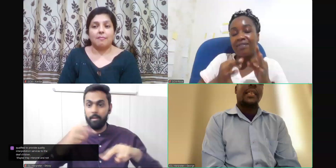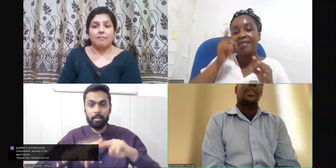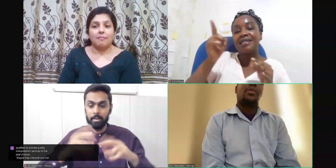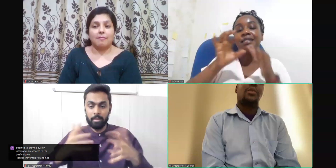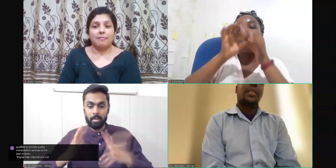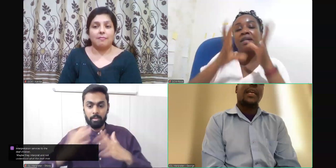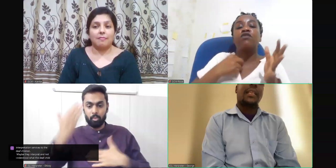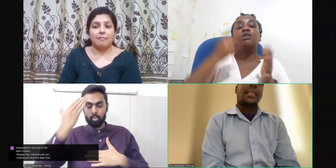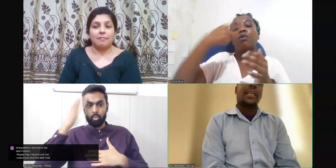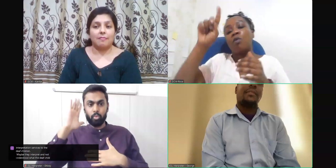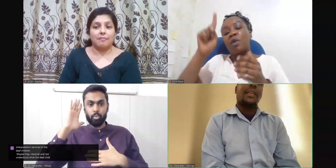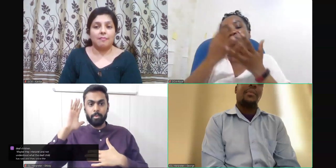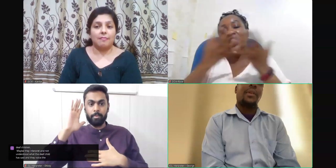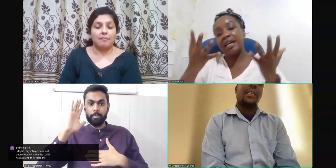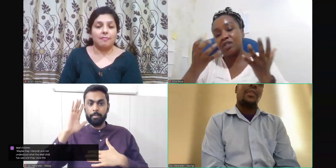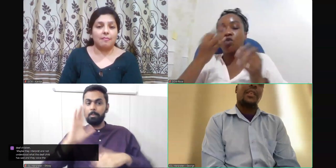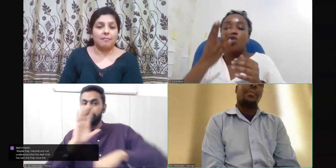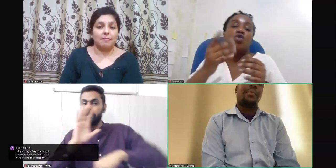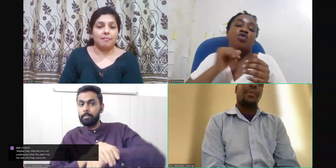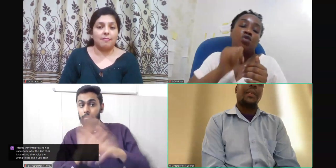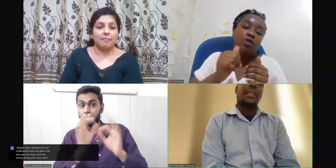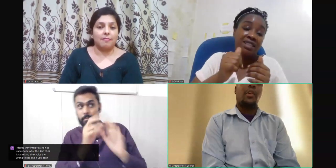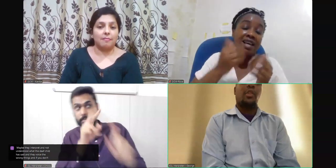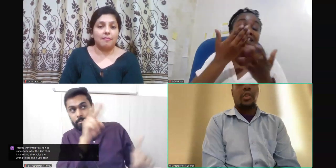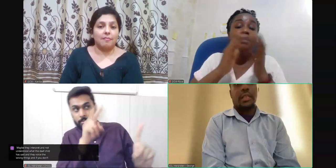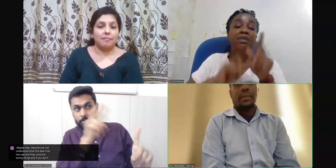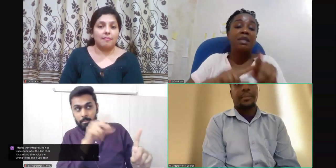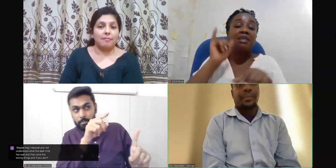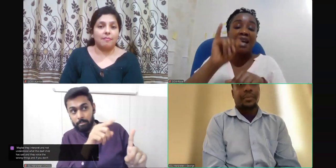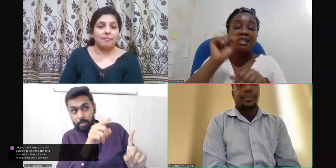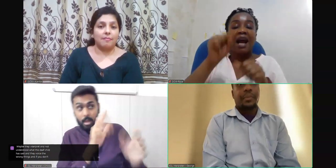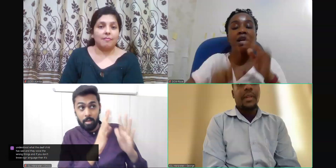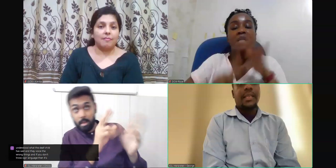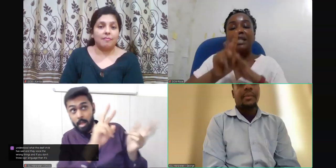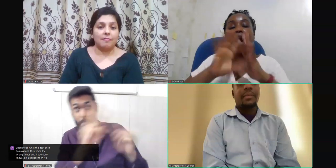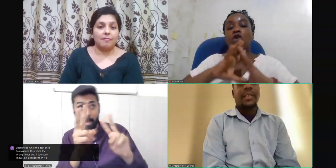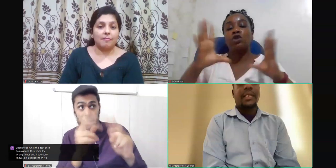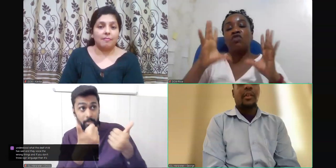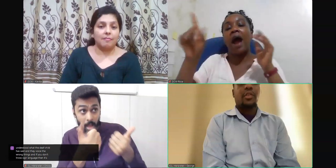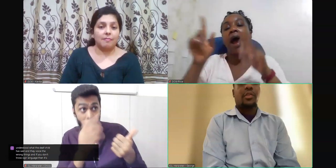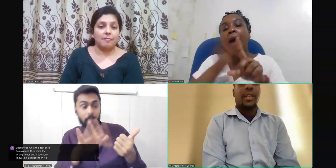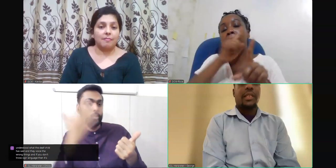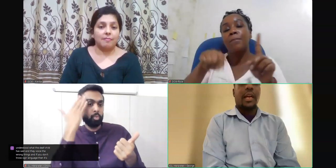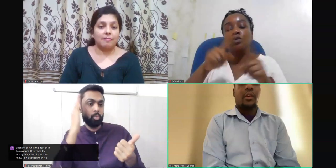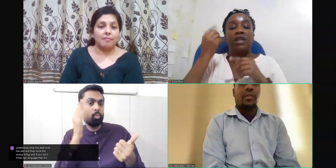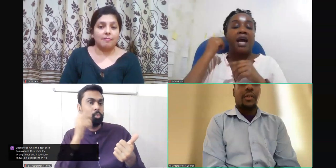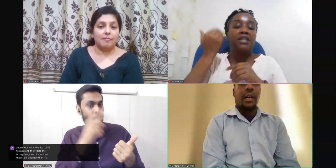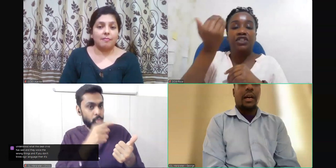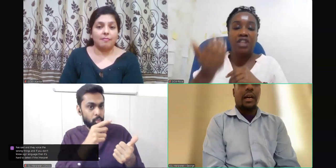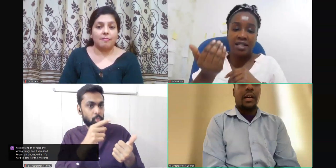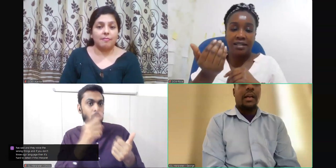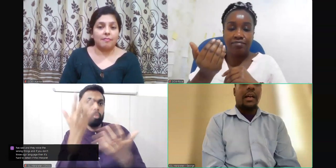then it's hard to detect if the interpreter is voicing the appropriate thing or not. And sometimes that can also create a lot